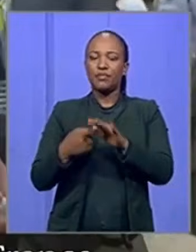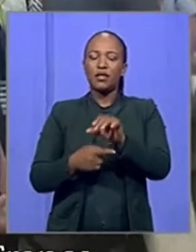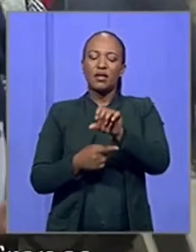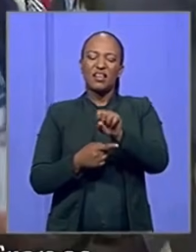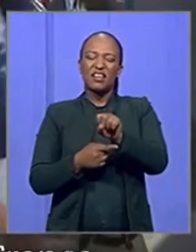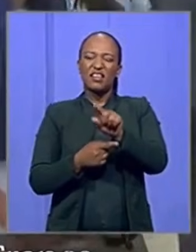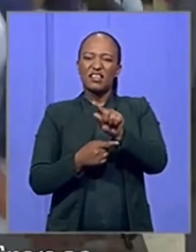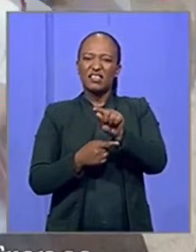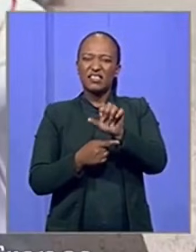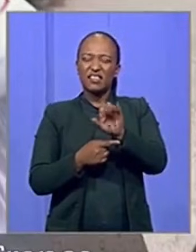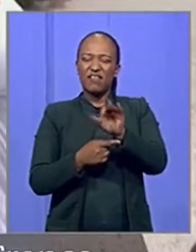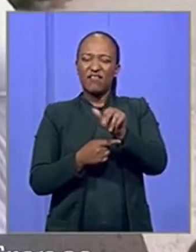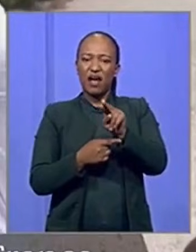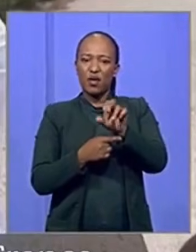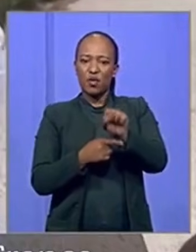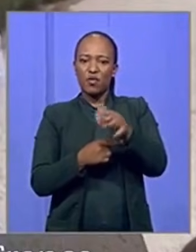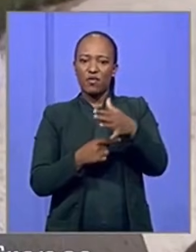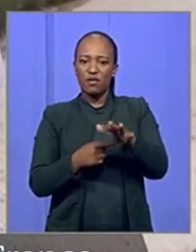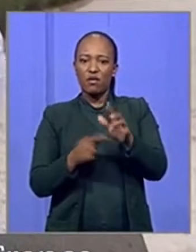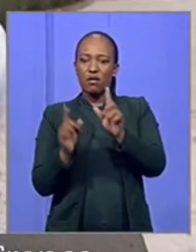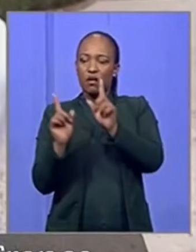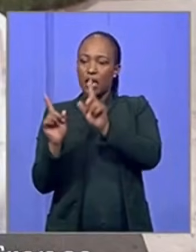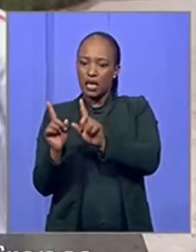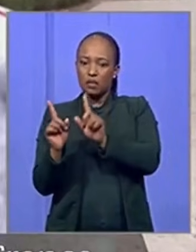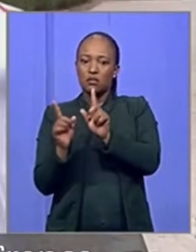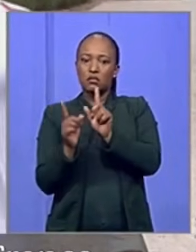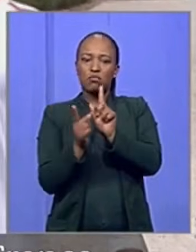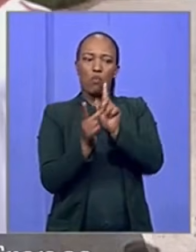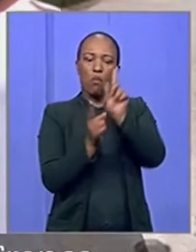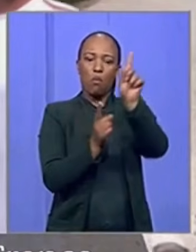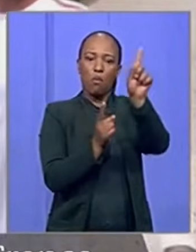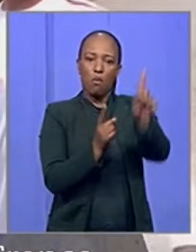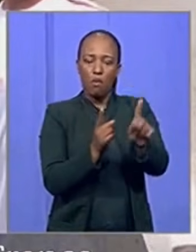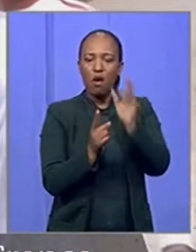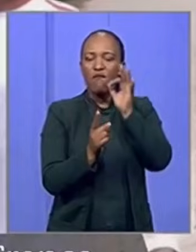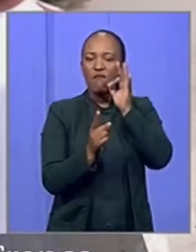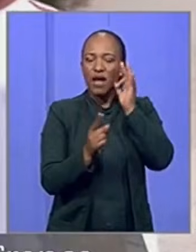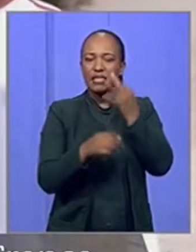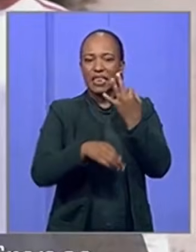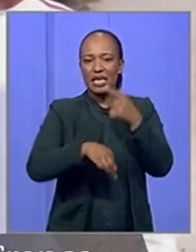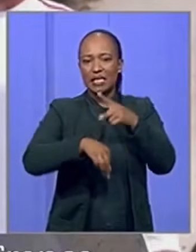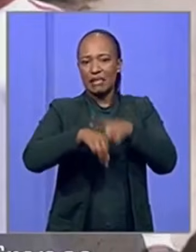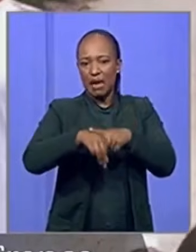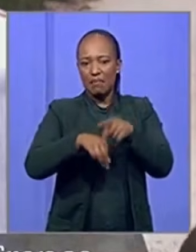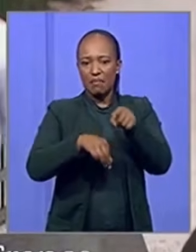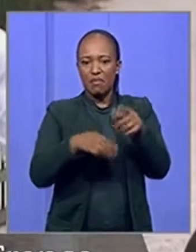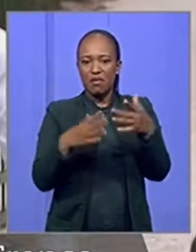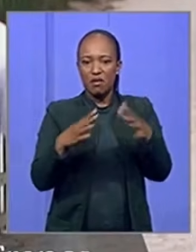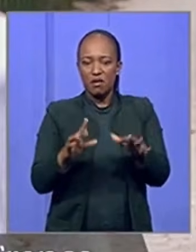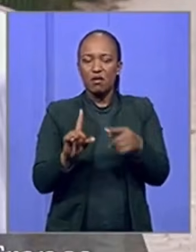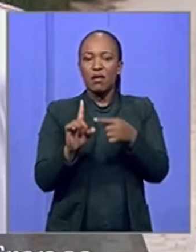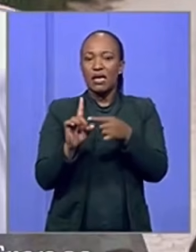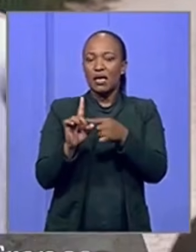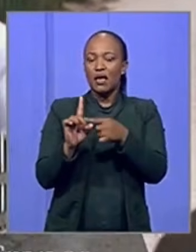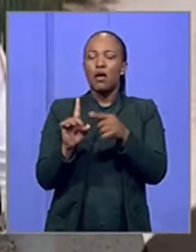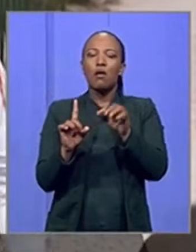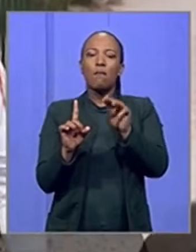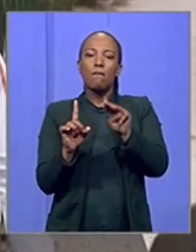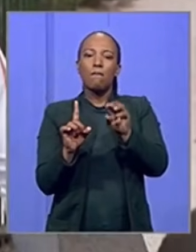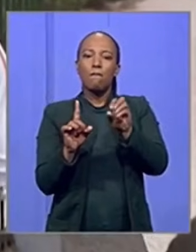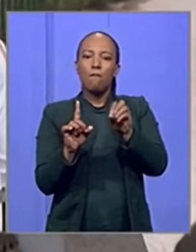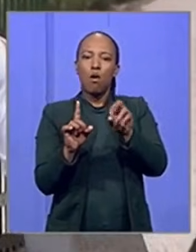Ntouskos o ile a fetišetša totšhe ye go nkgwete ya France makga a mararo Laure Manaudo e le go gape